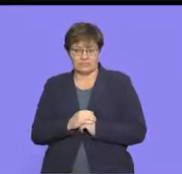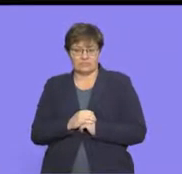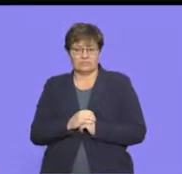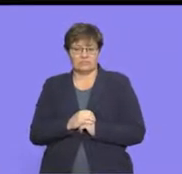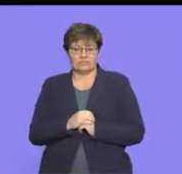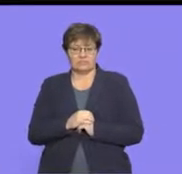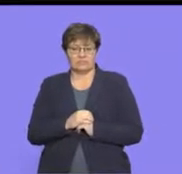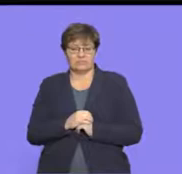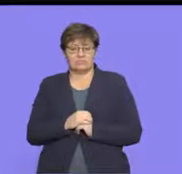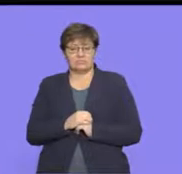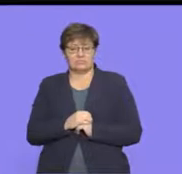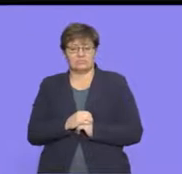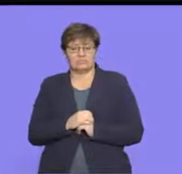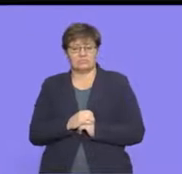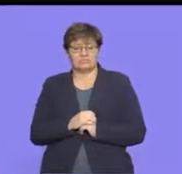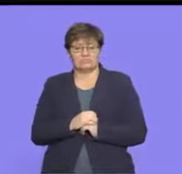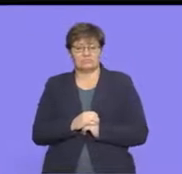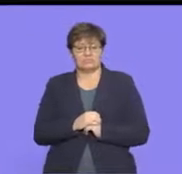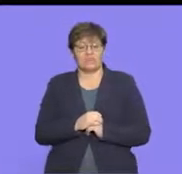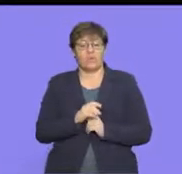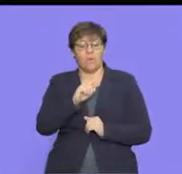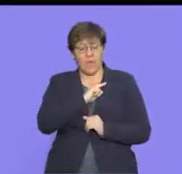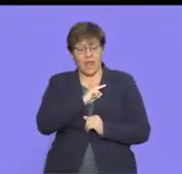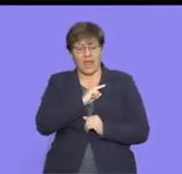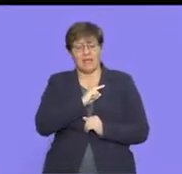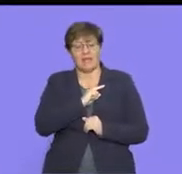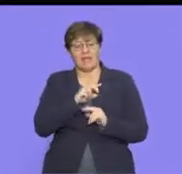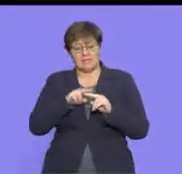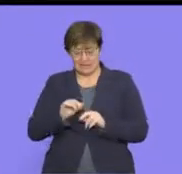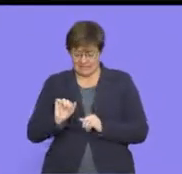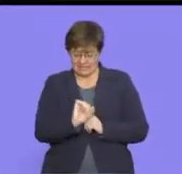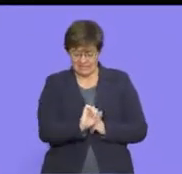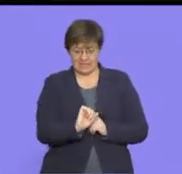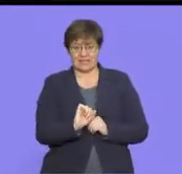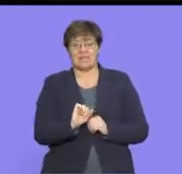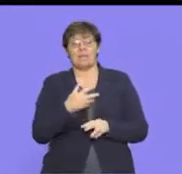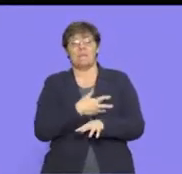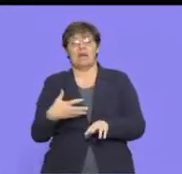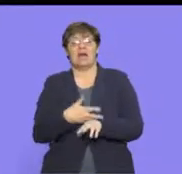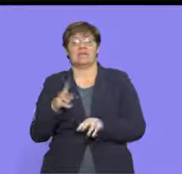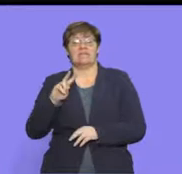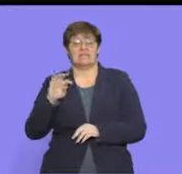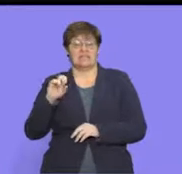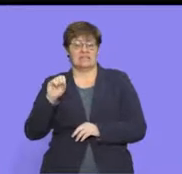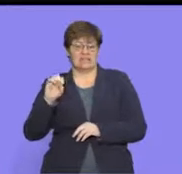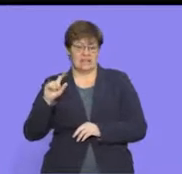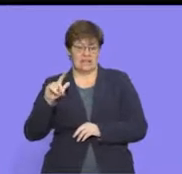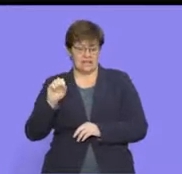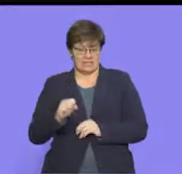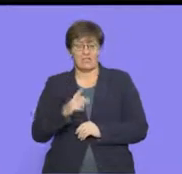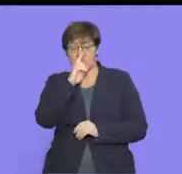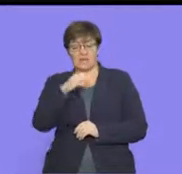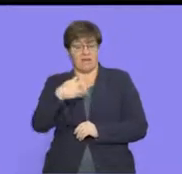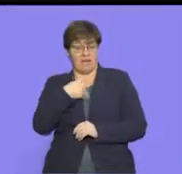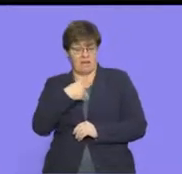be better. It's restricted to a series of blood vessels. So here we're going to look, there's a